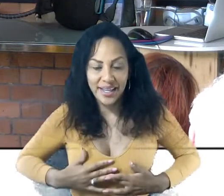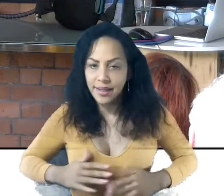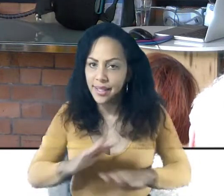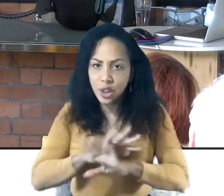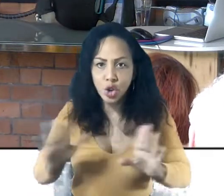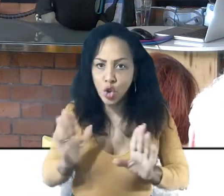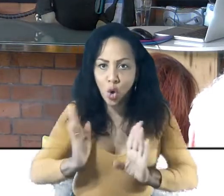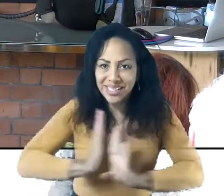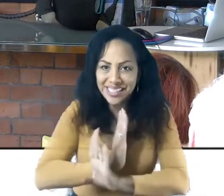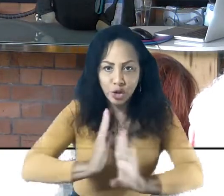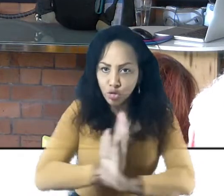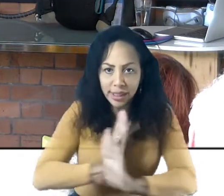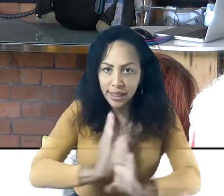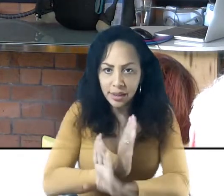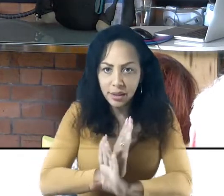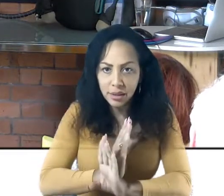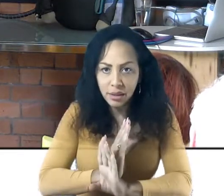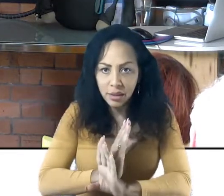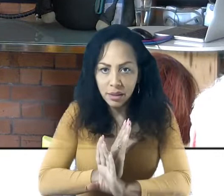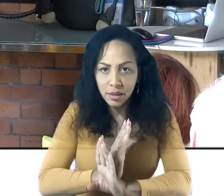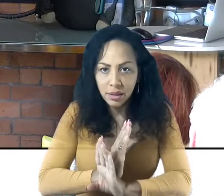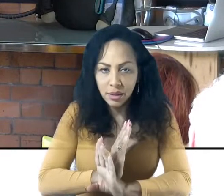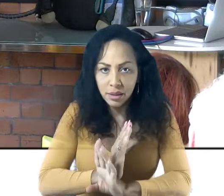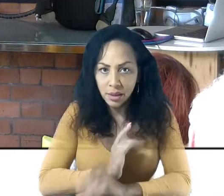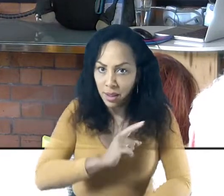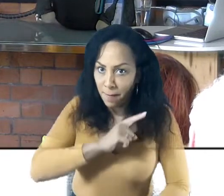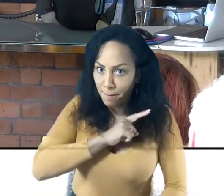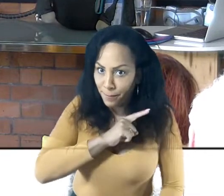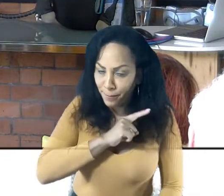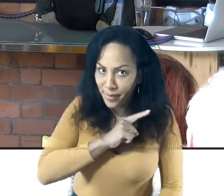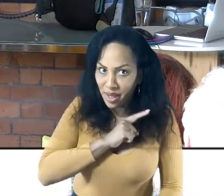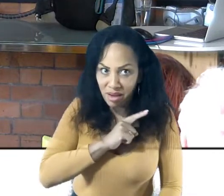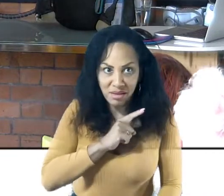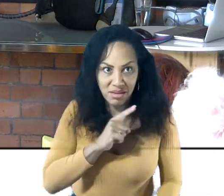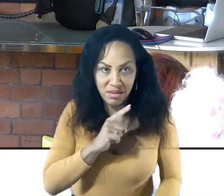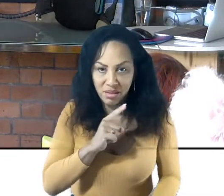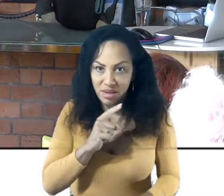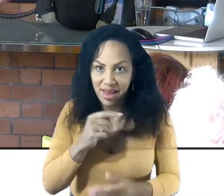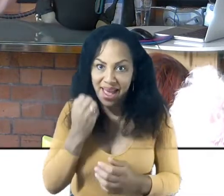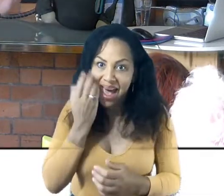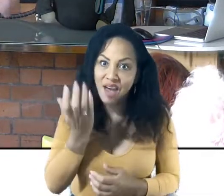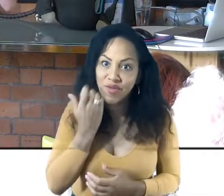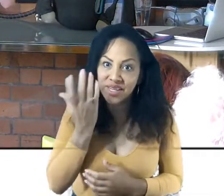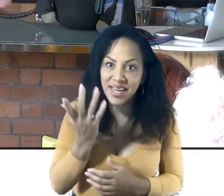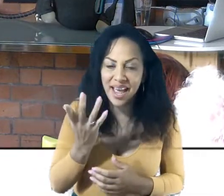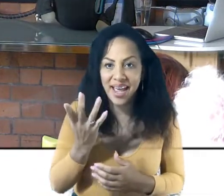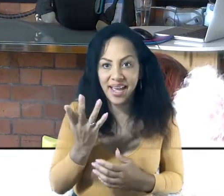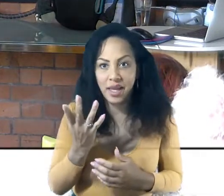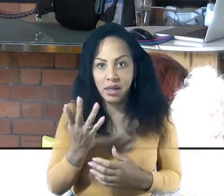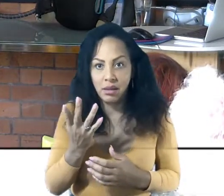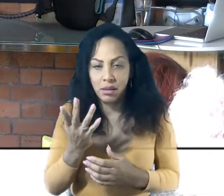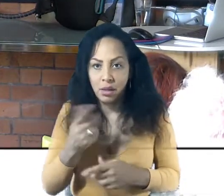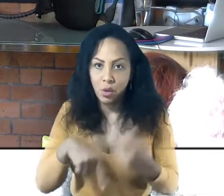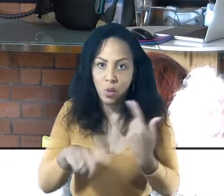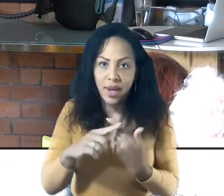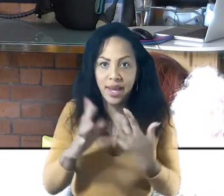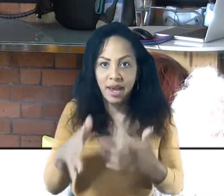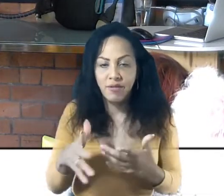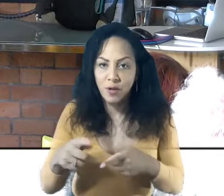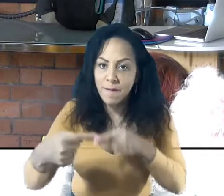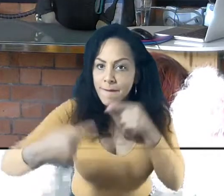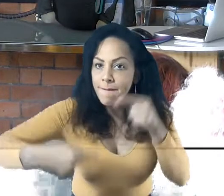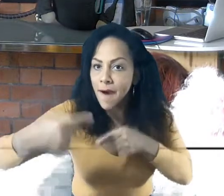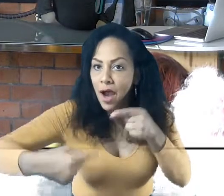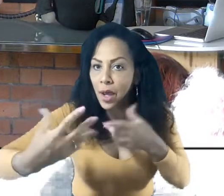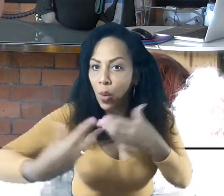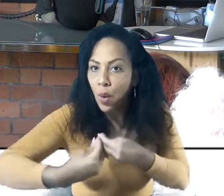we are constantly dealing with viruses and infections and each other's different kind of